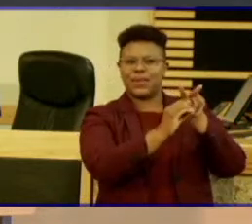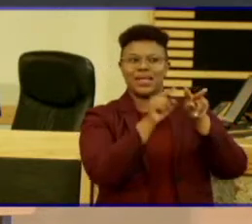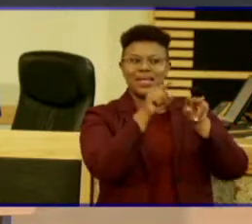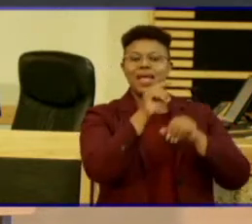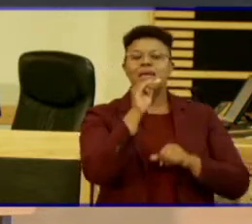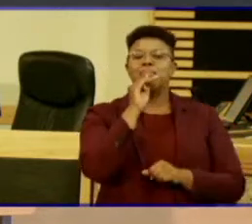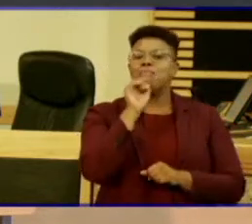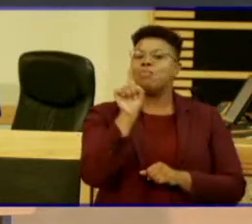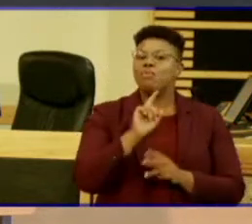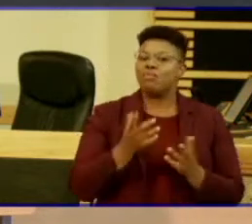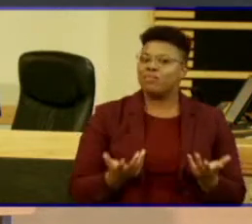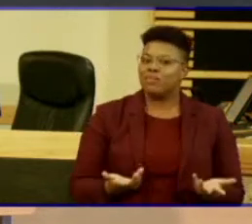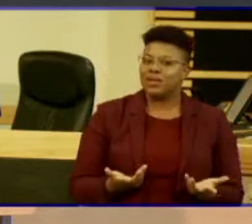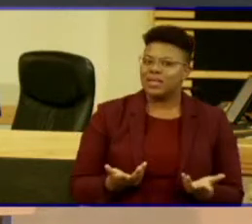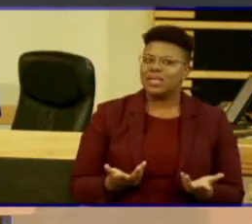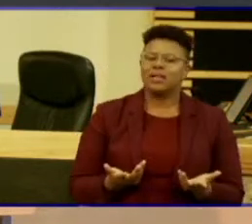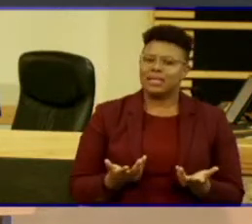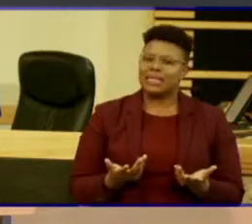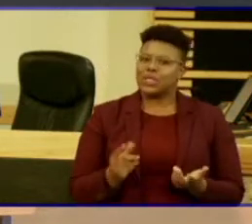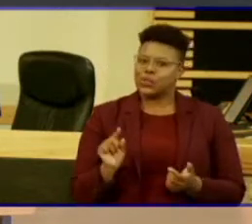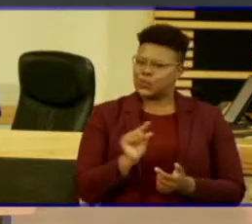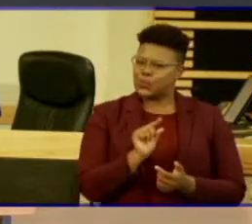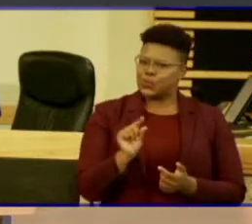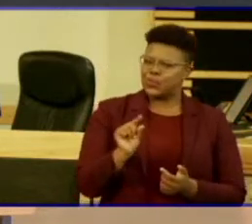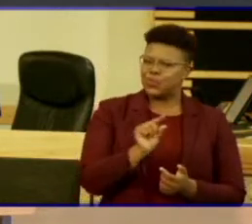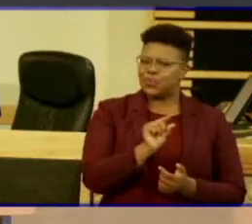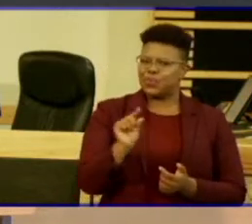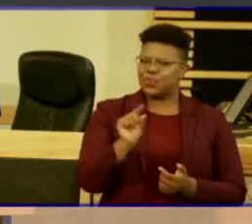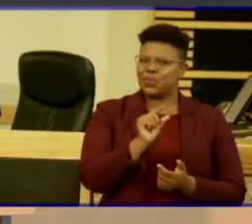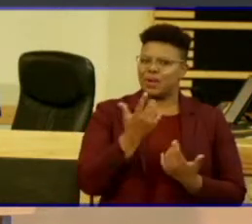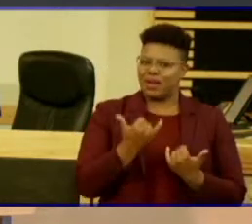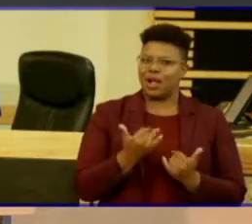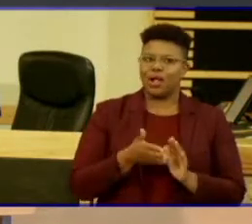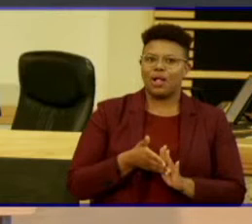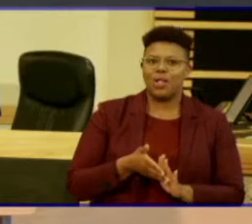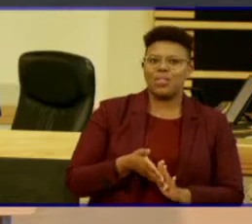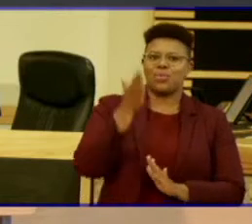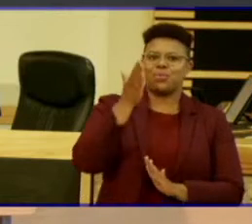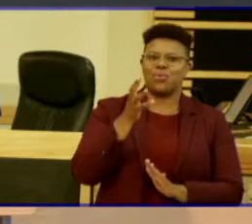nelimbonakaliso yokuba akusekudala ngoku